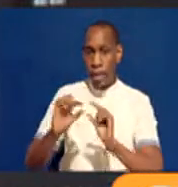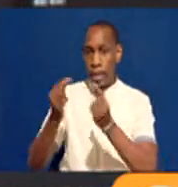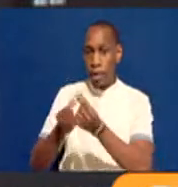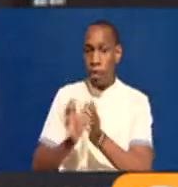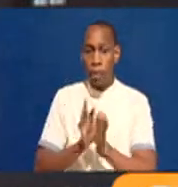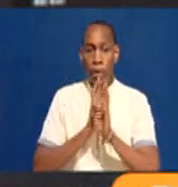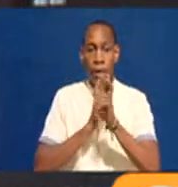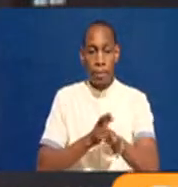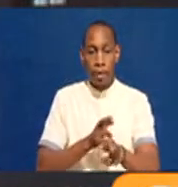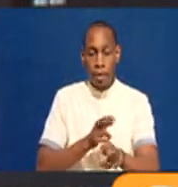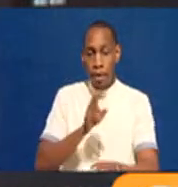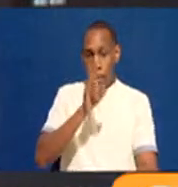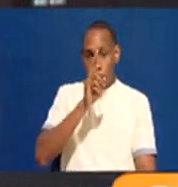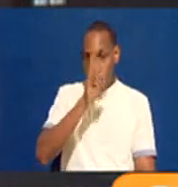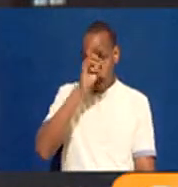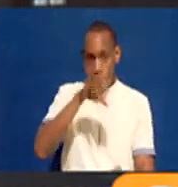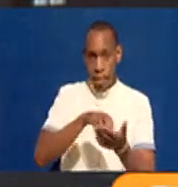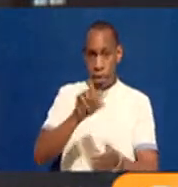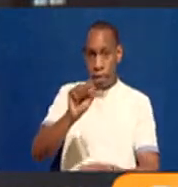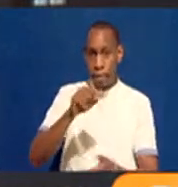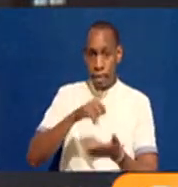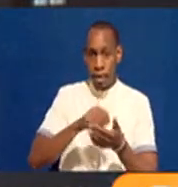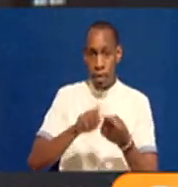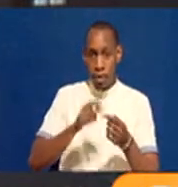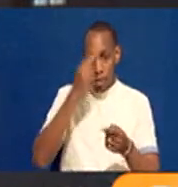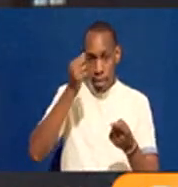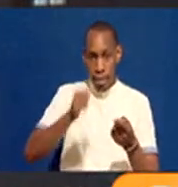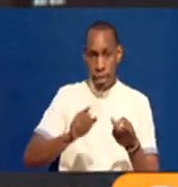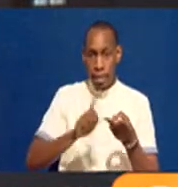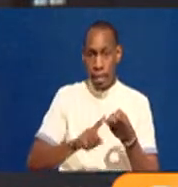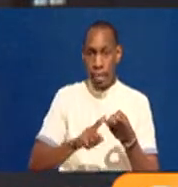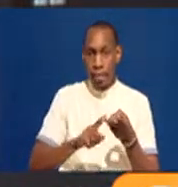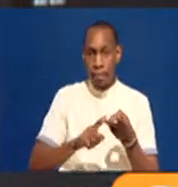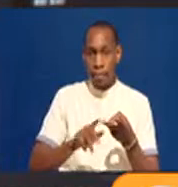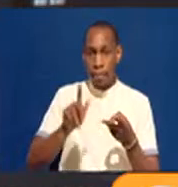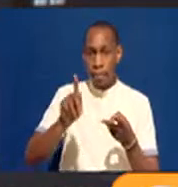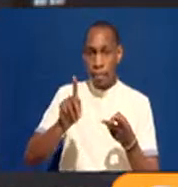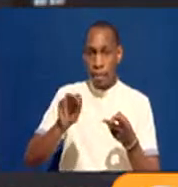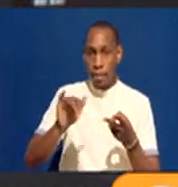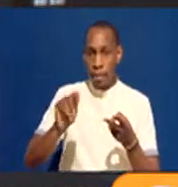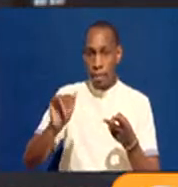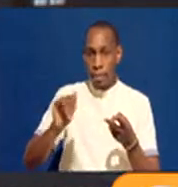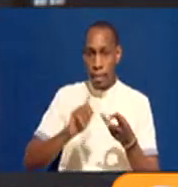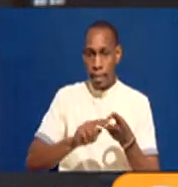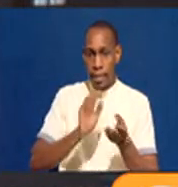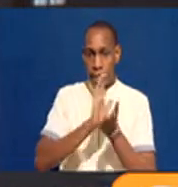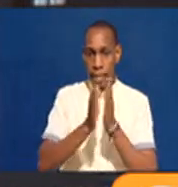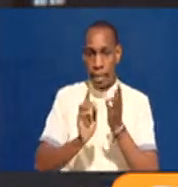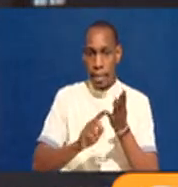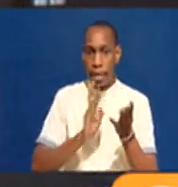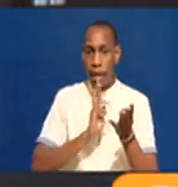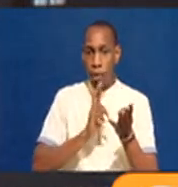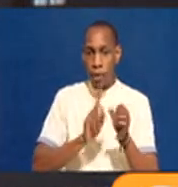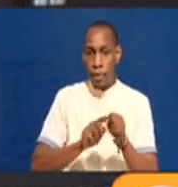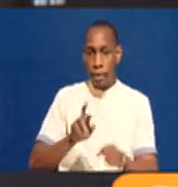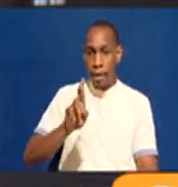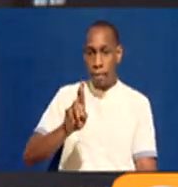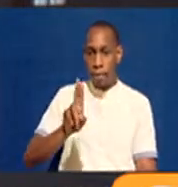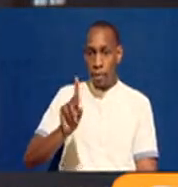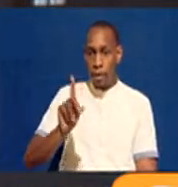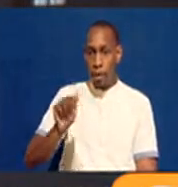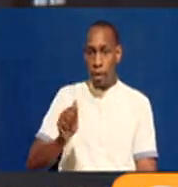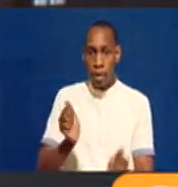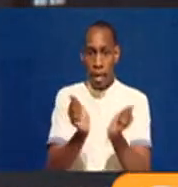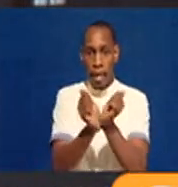least 5 police stations, including Kiserian, Kabati, Kasarani, Ruiru, and Runda. But no single arrest